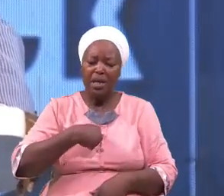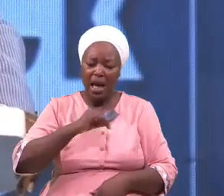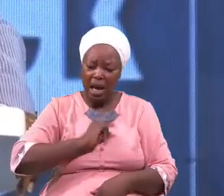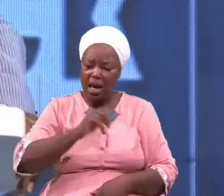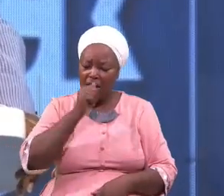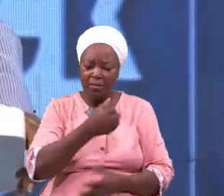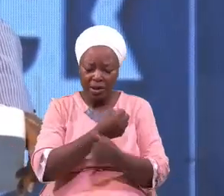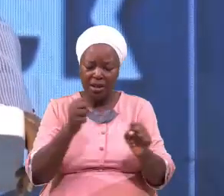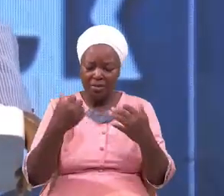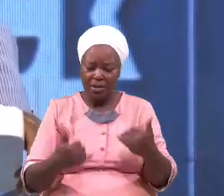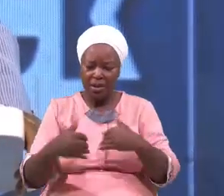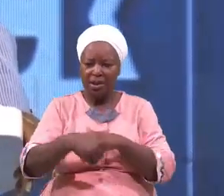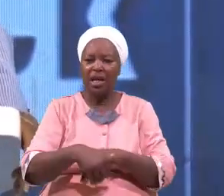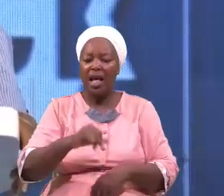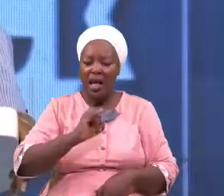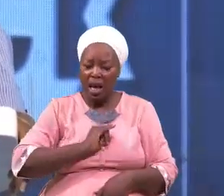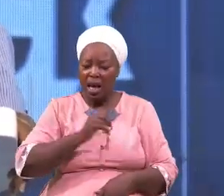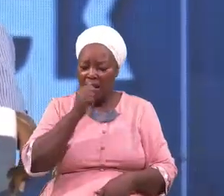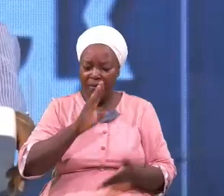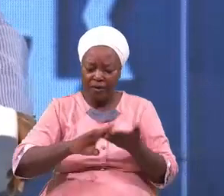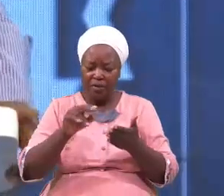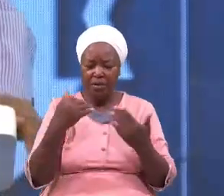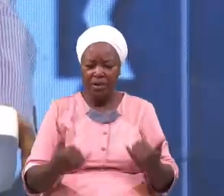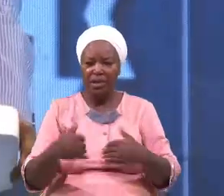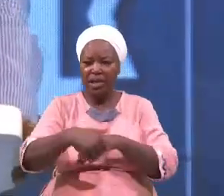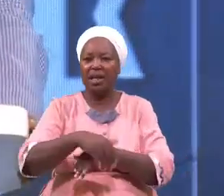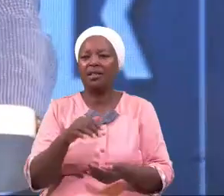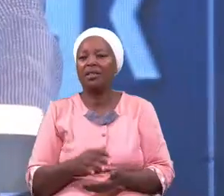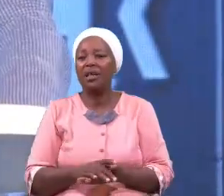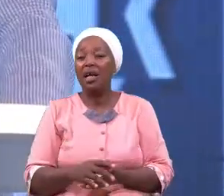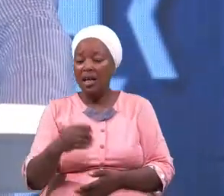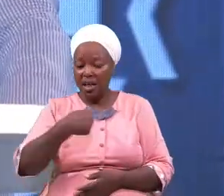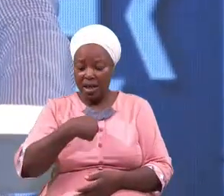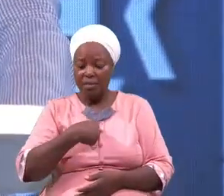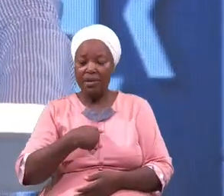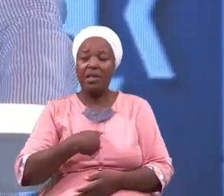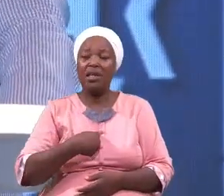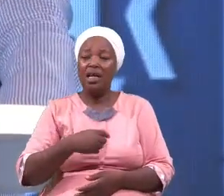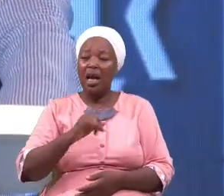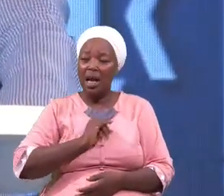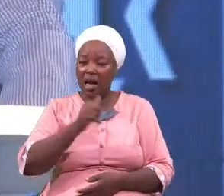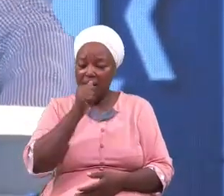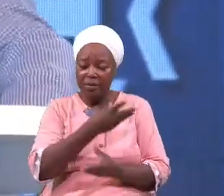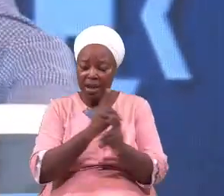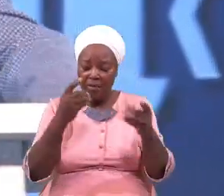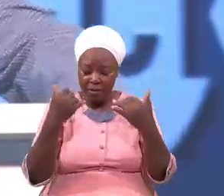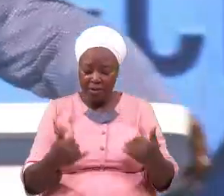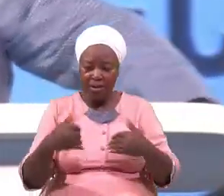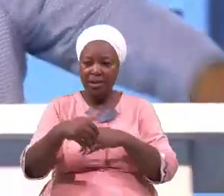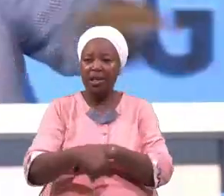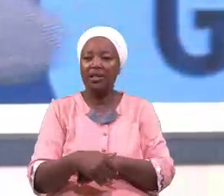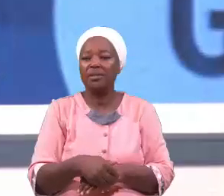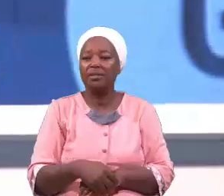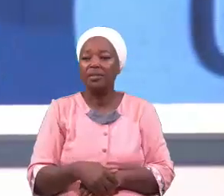tonight. I am forgiven tonight. I am delivered tonight. It